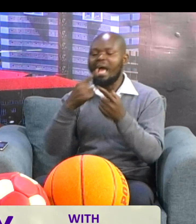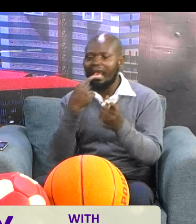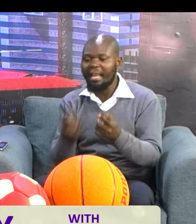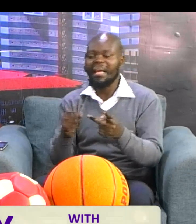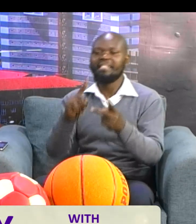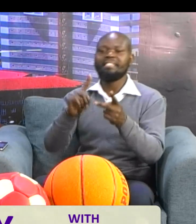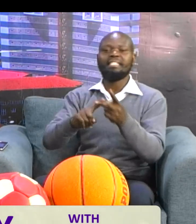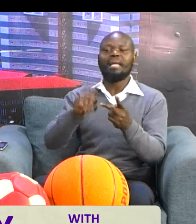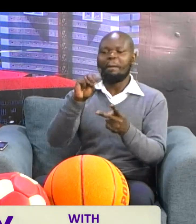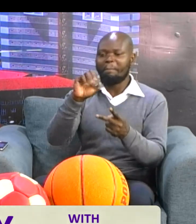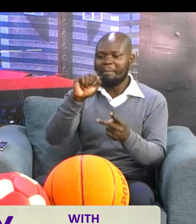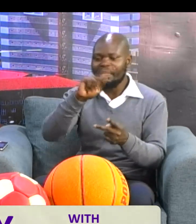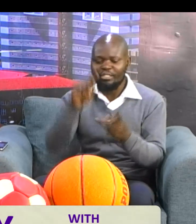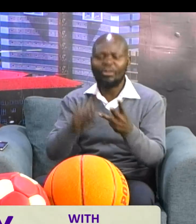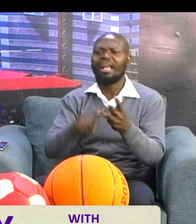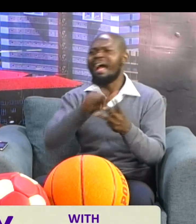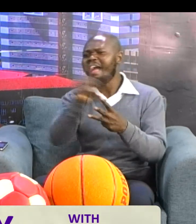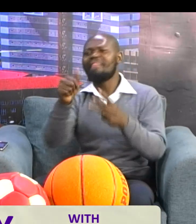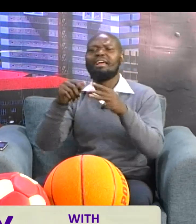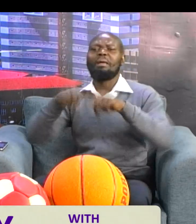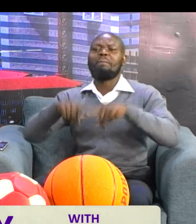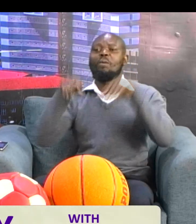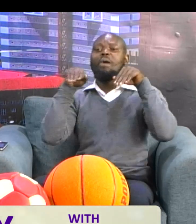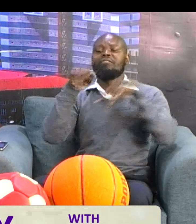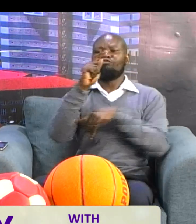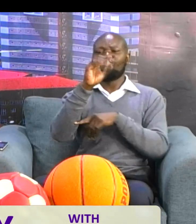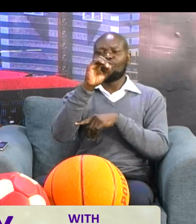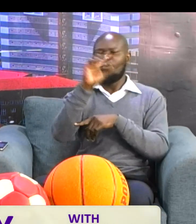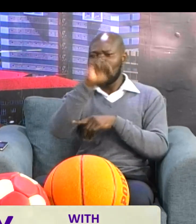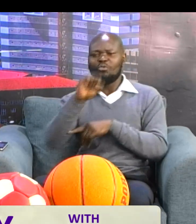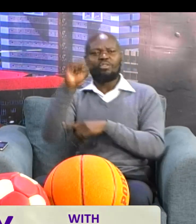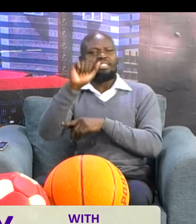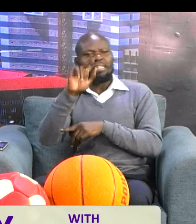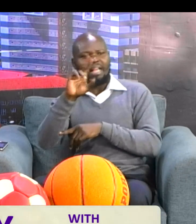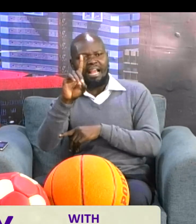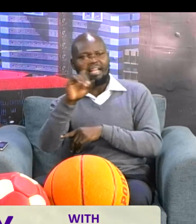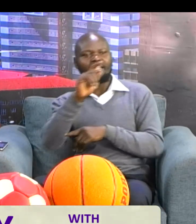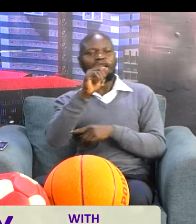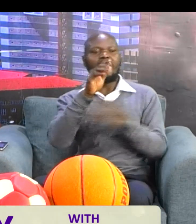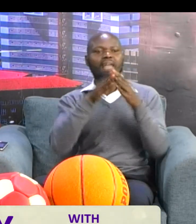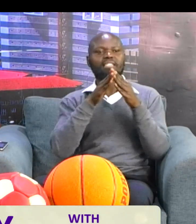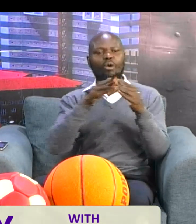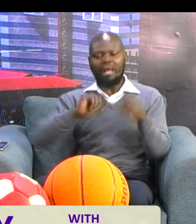inside. The Arsenal missing players, Rice, Havertz, Trossard.